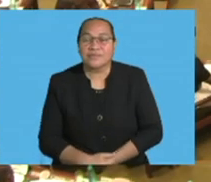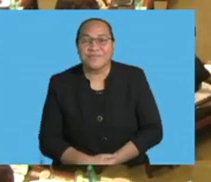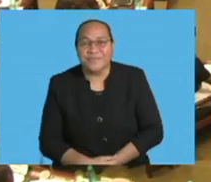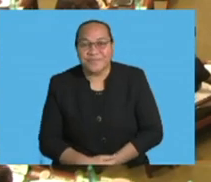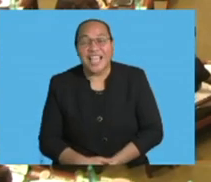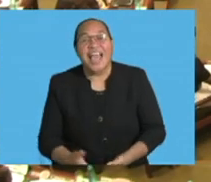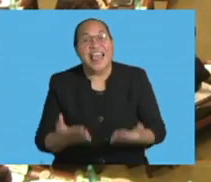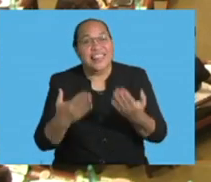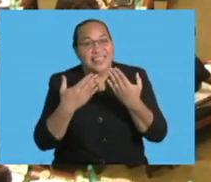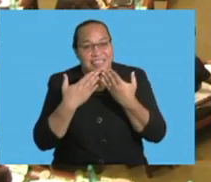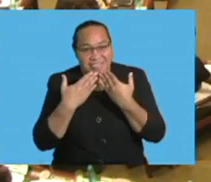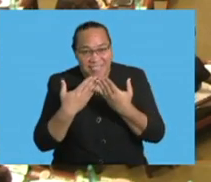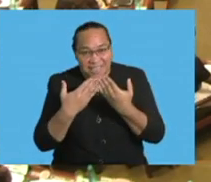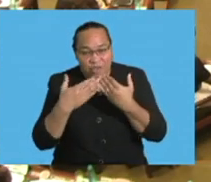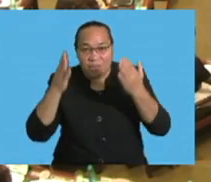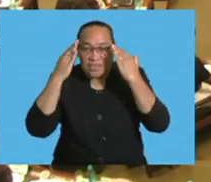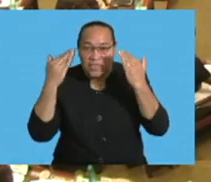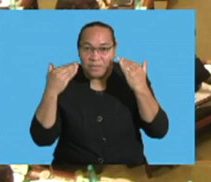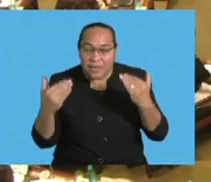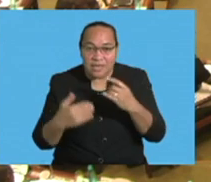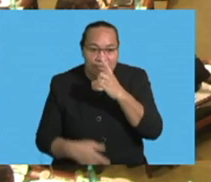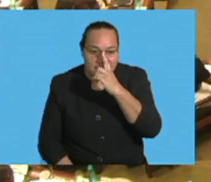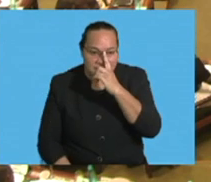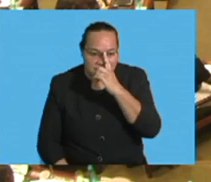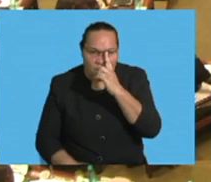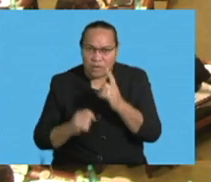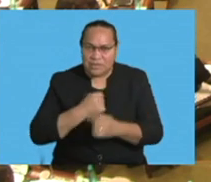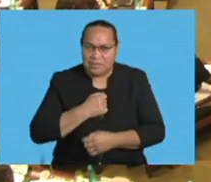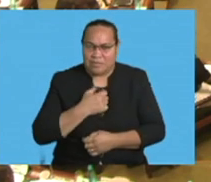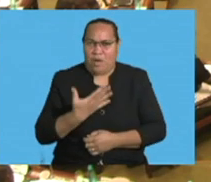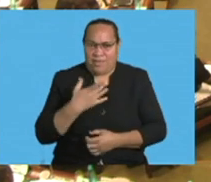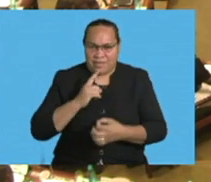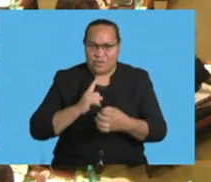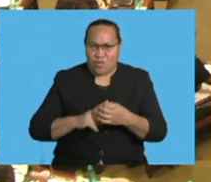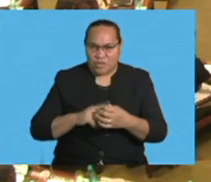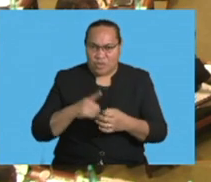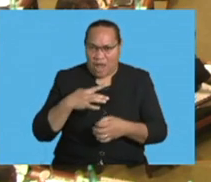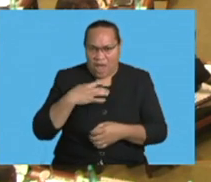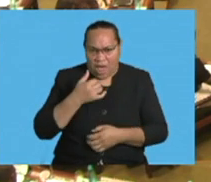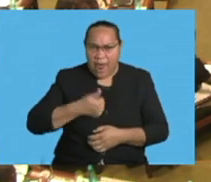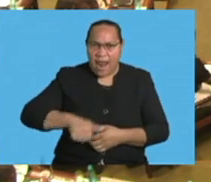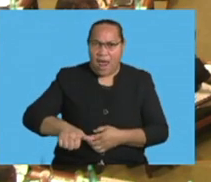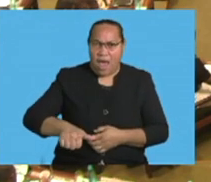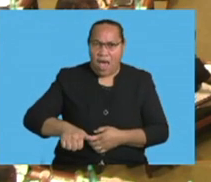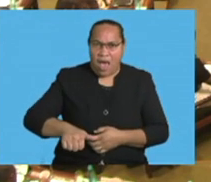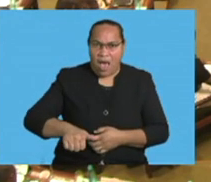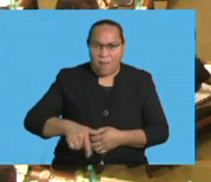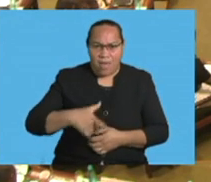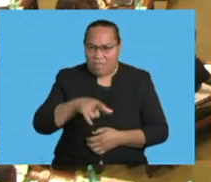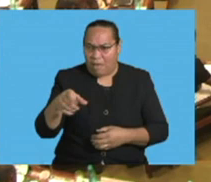Thank you, Mr. Speaker, sir. Mr. Speaker, sir, I was a bit surprised that this question was actually allowed by the Business